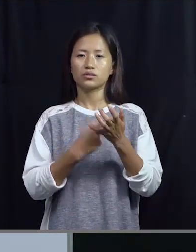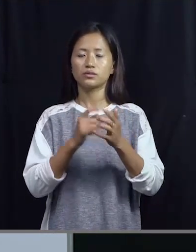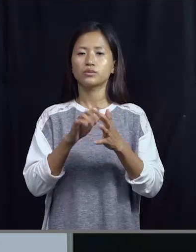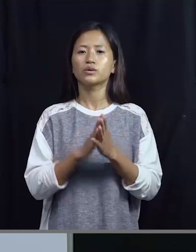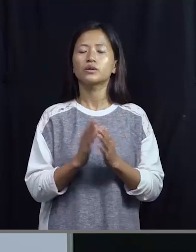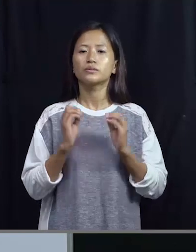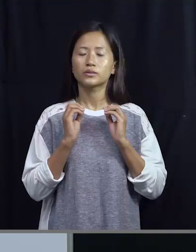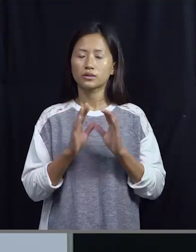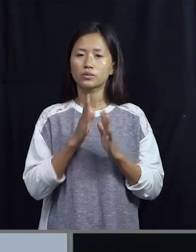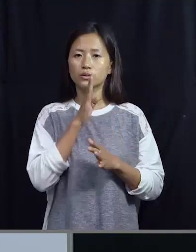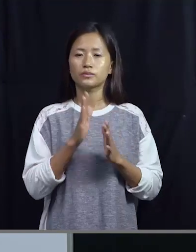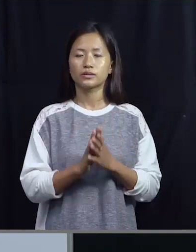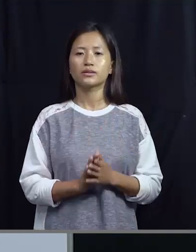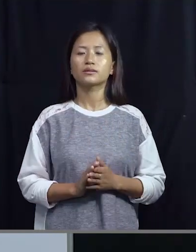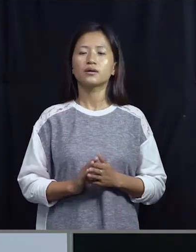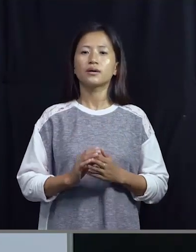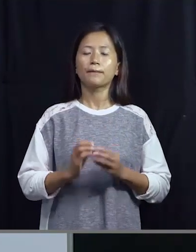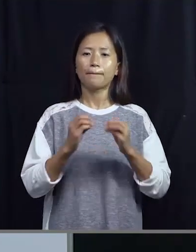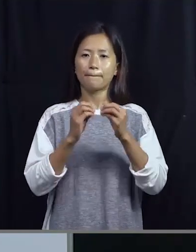bacteria, right?